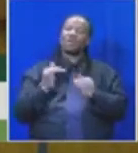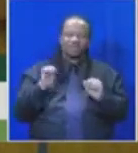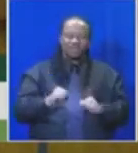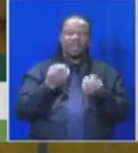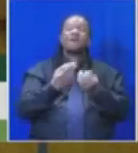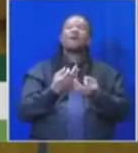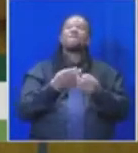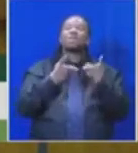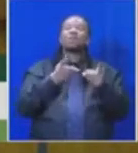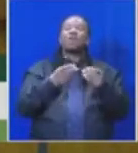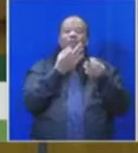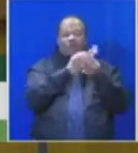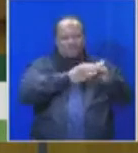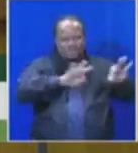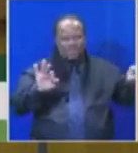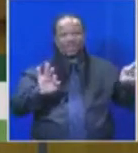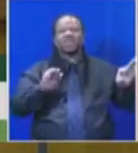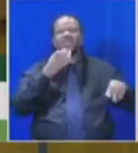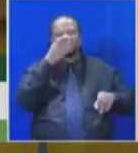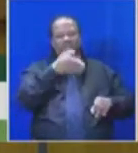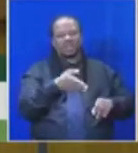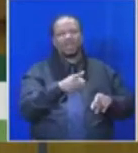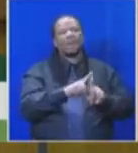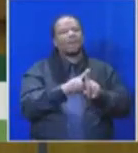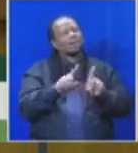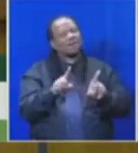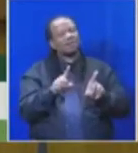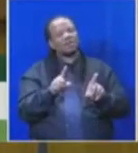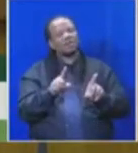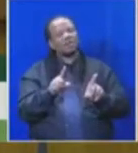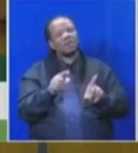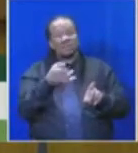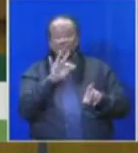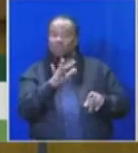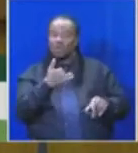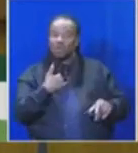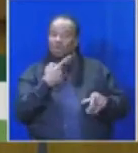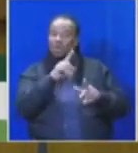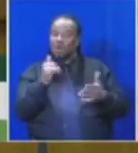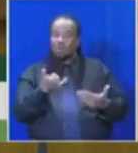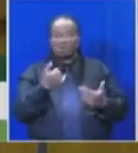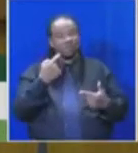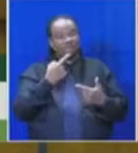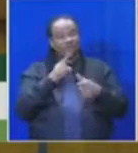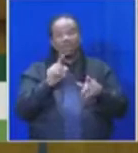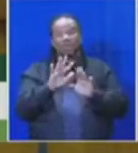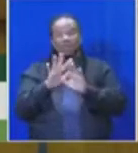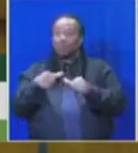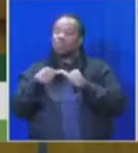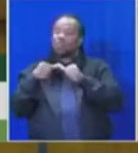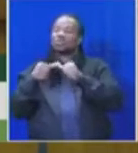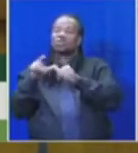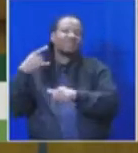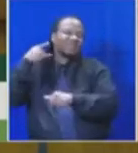no matter what our circumstances are. Without this realization, we'll continue to act like slaves and prisoners of the past.